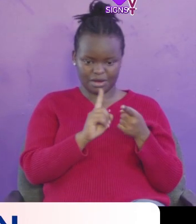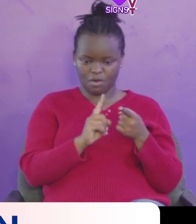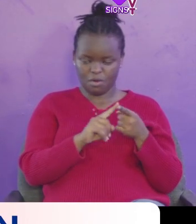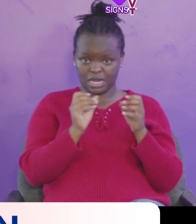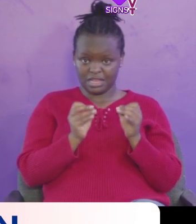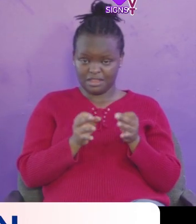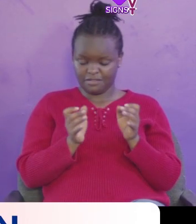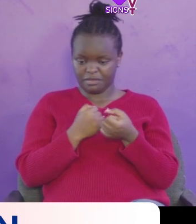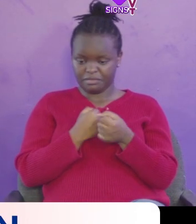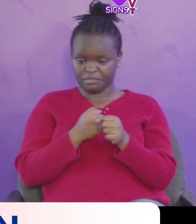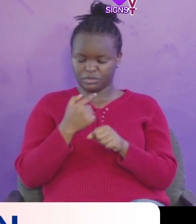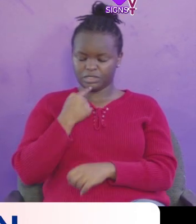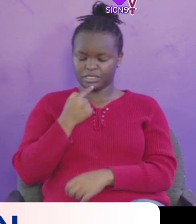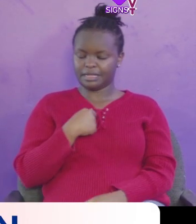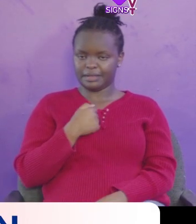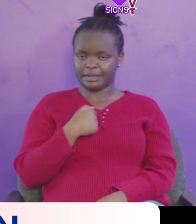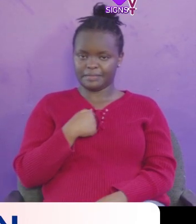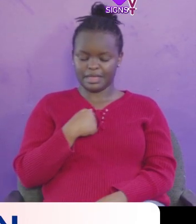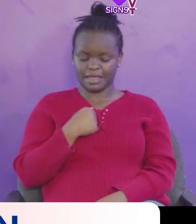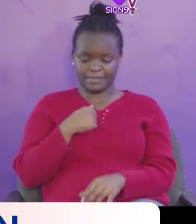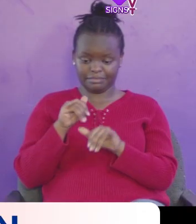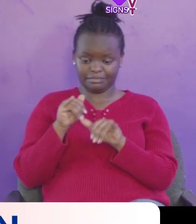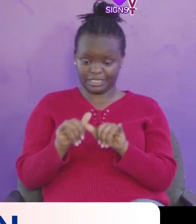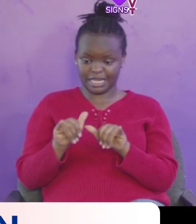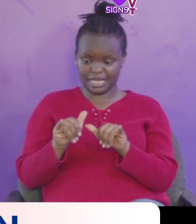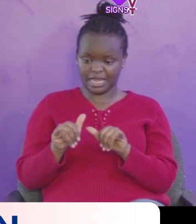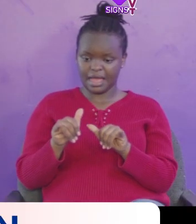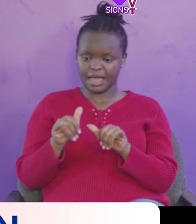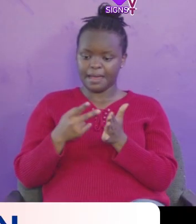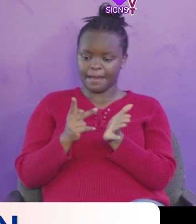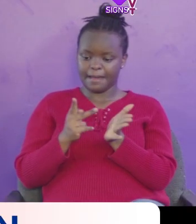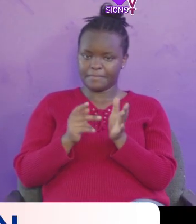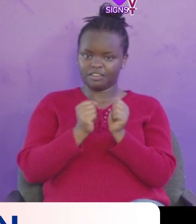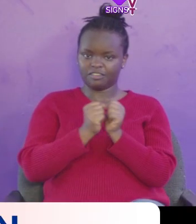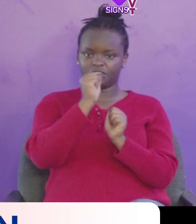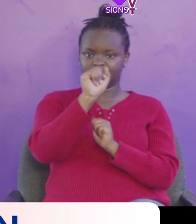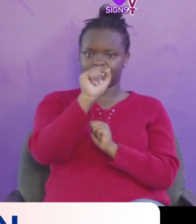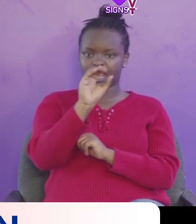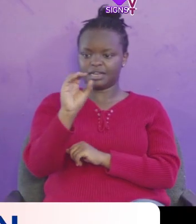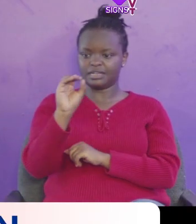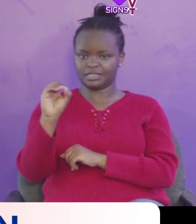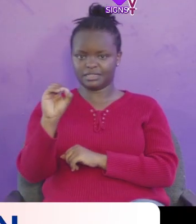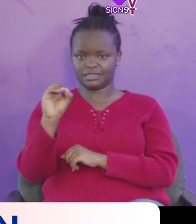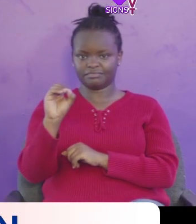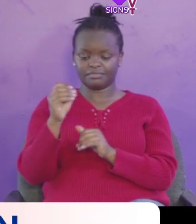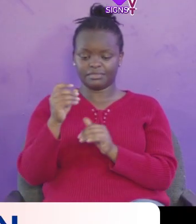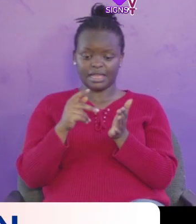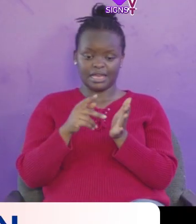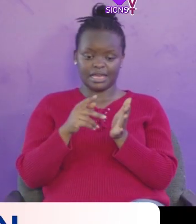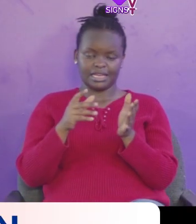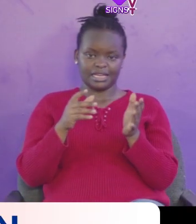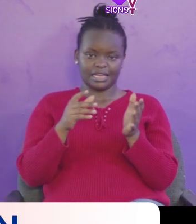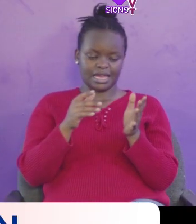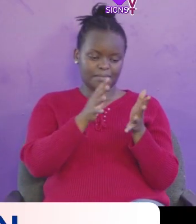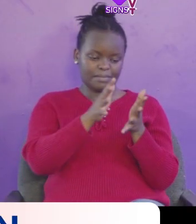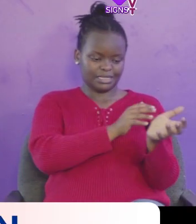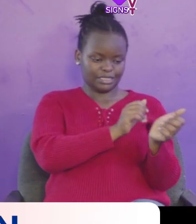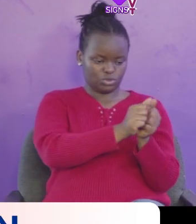cannot tell me that where I'm staying, I'm paying 1,500. You take me you come demolish my